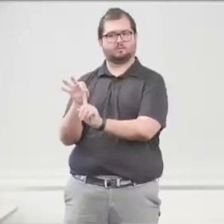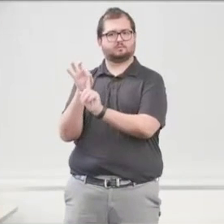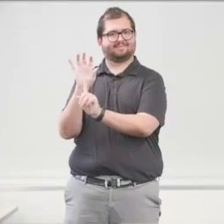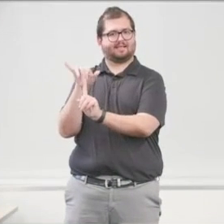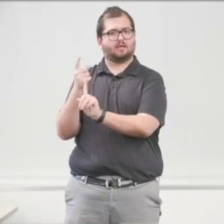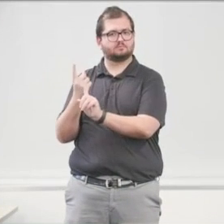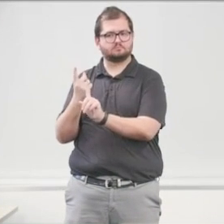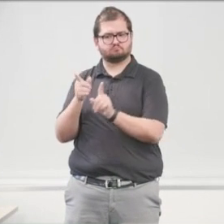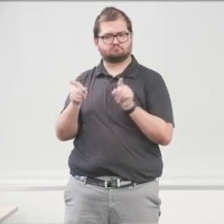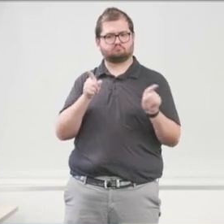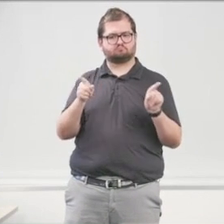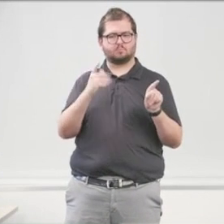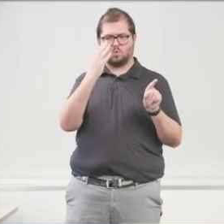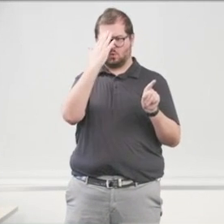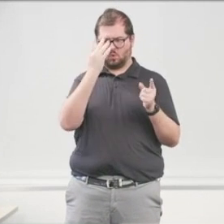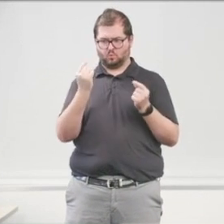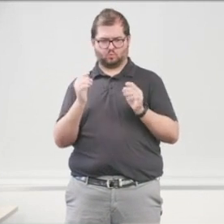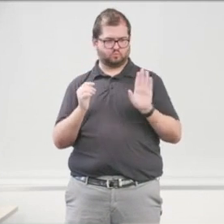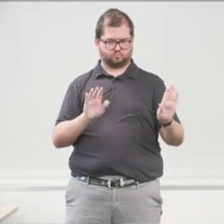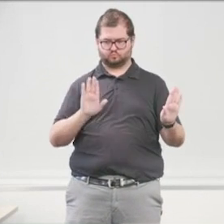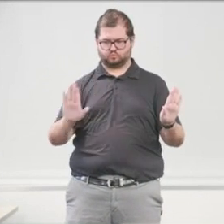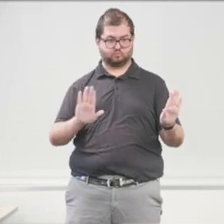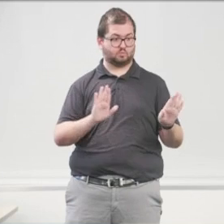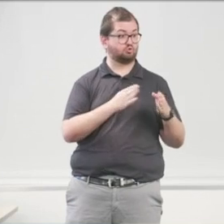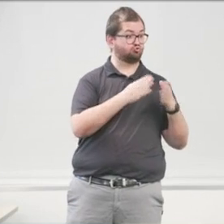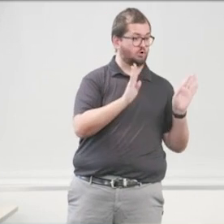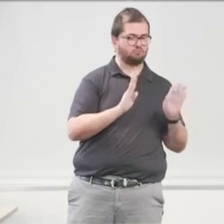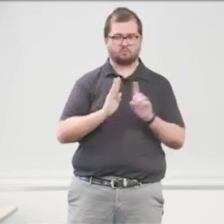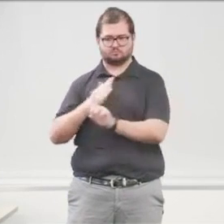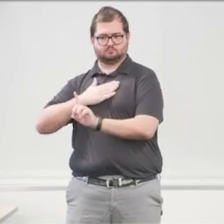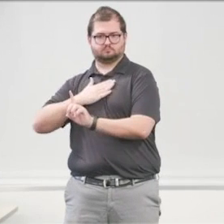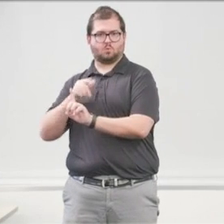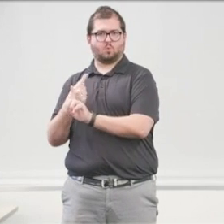you have those very clearly identified.